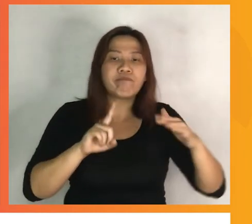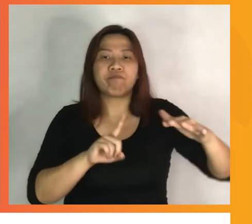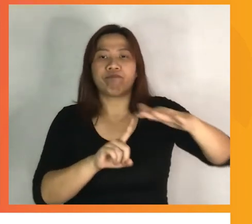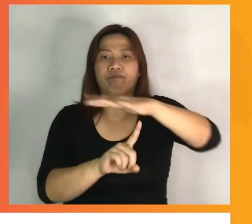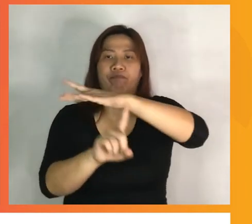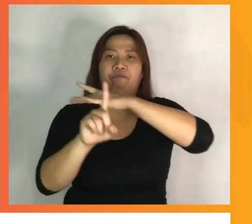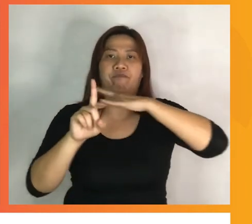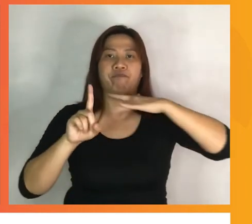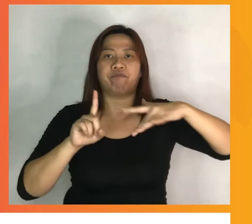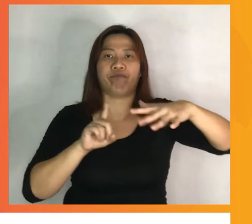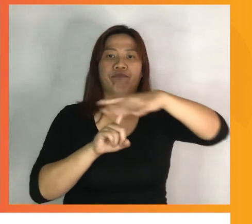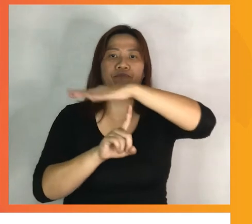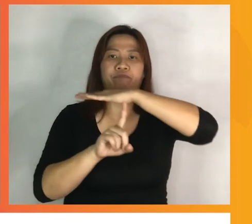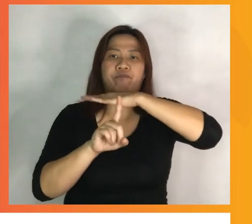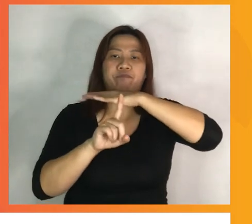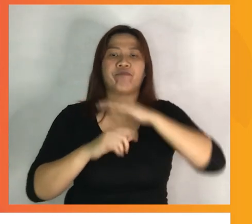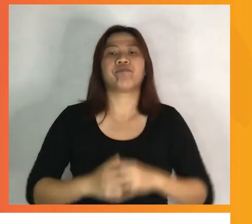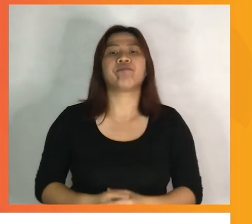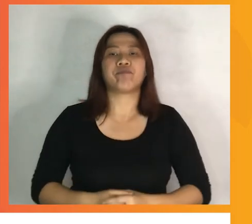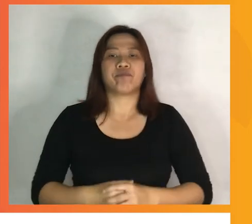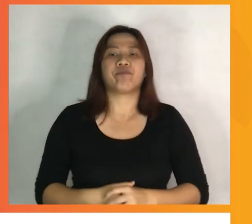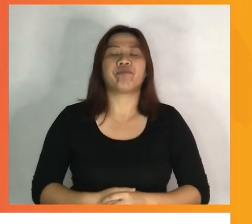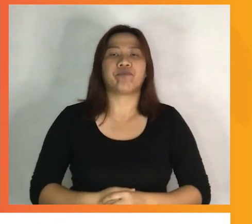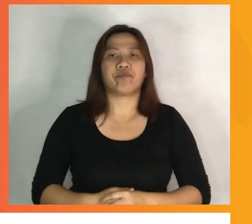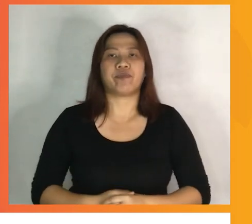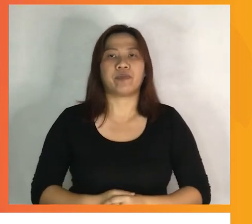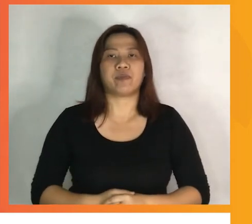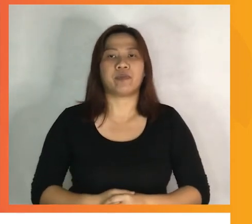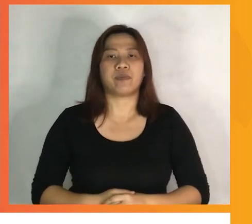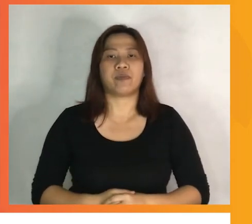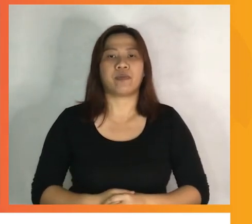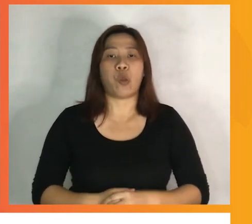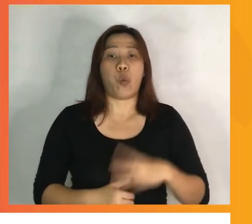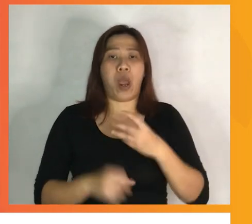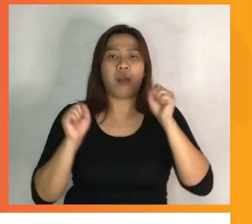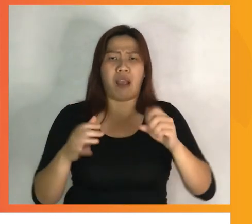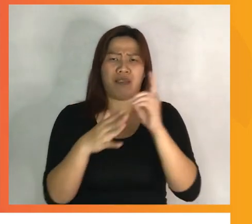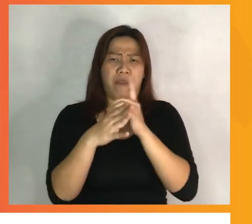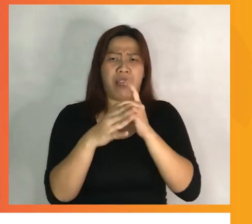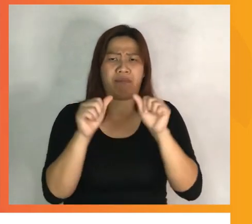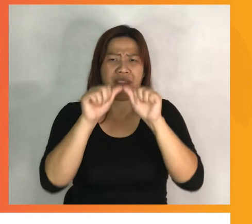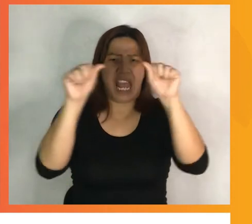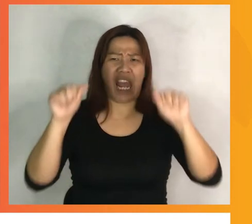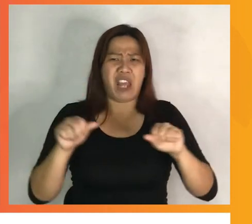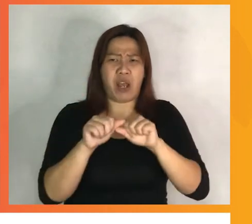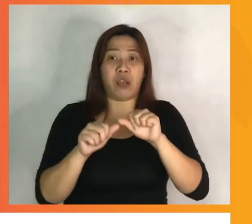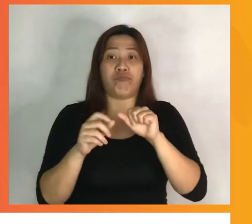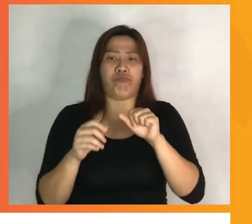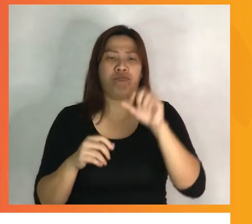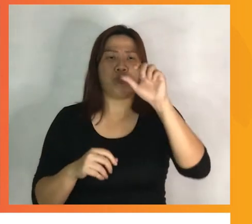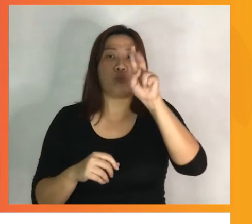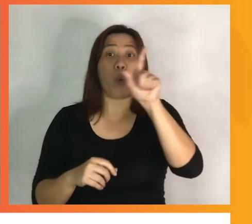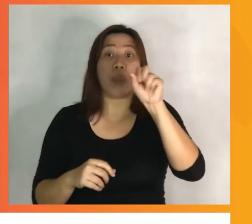And then we can do something very similar in our indoor space. We can divide the area up